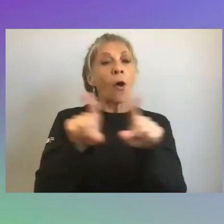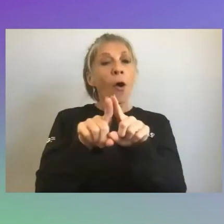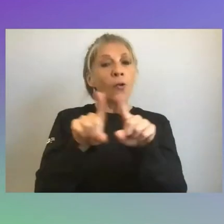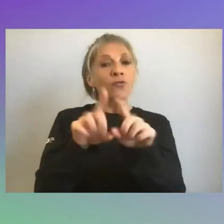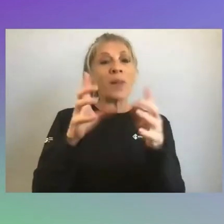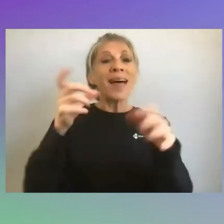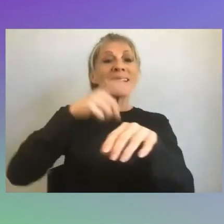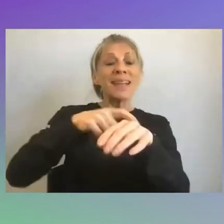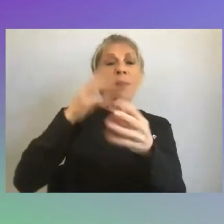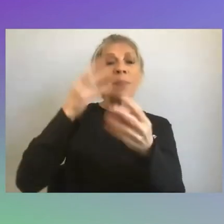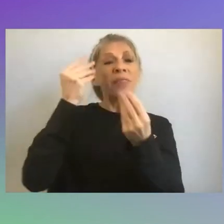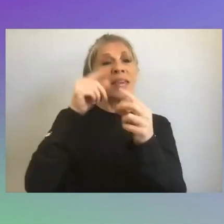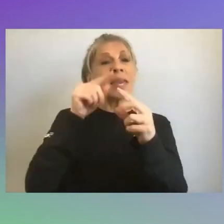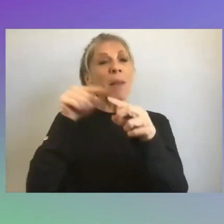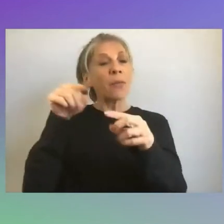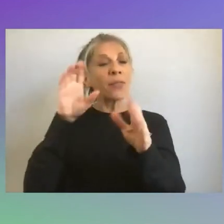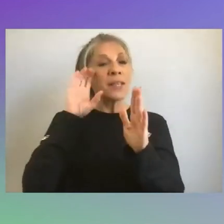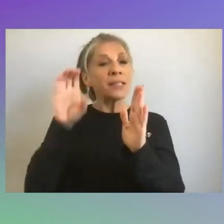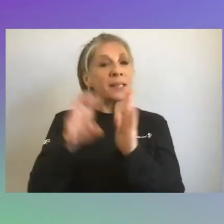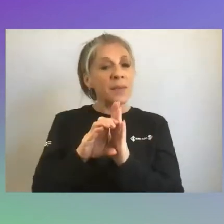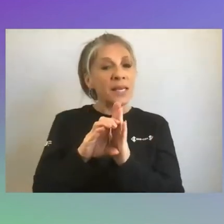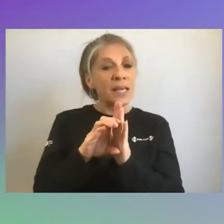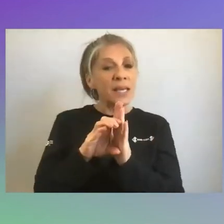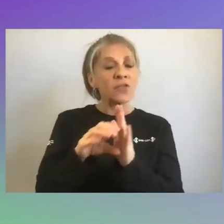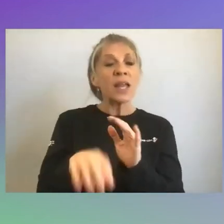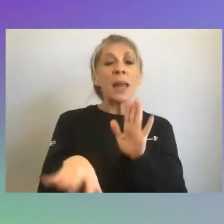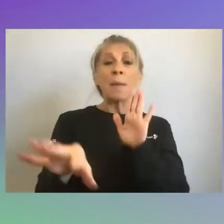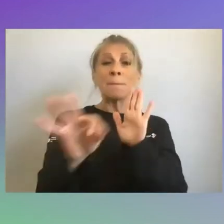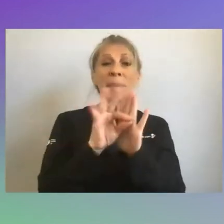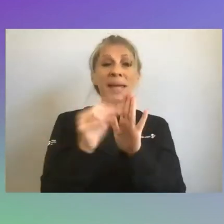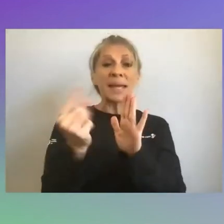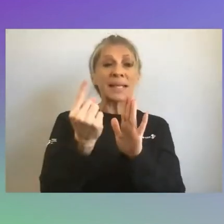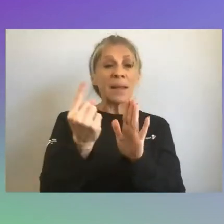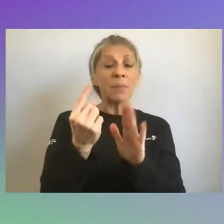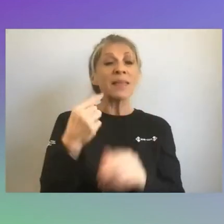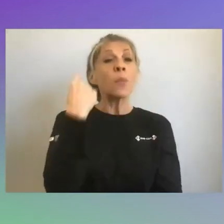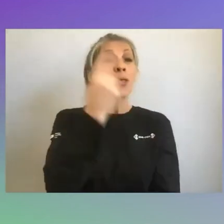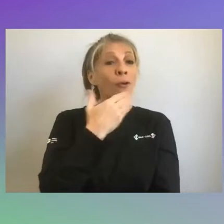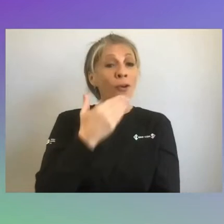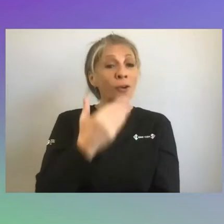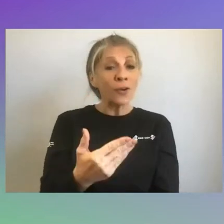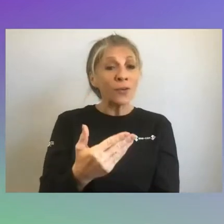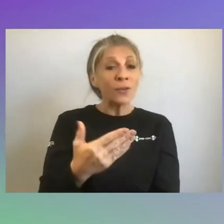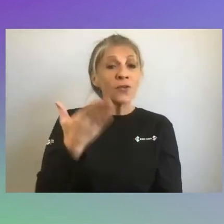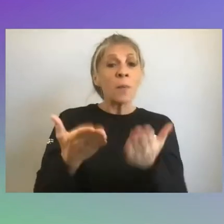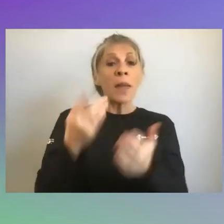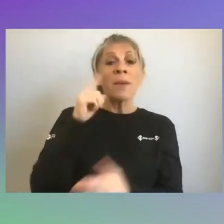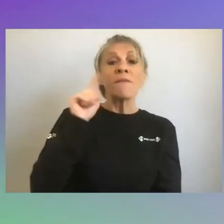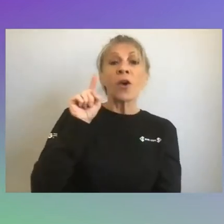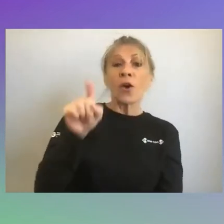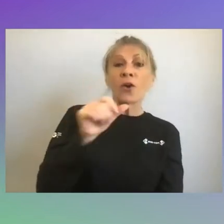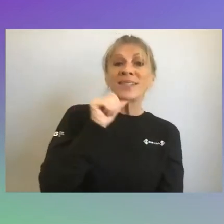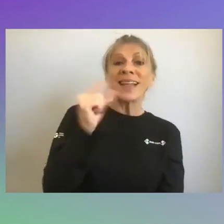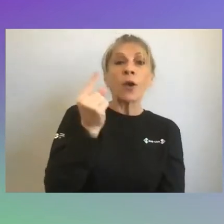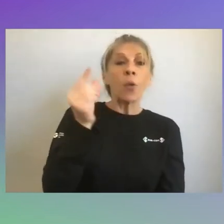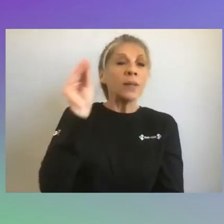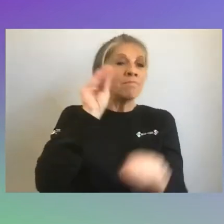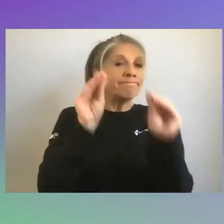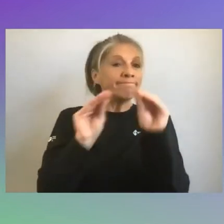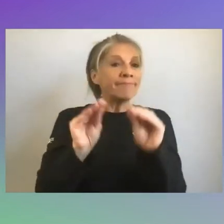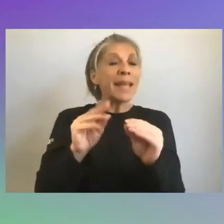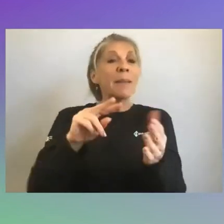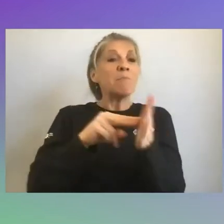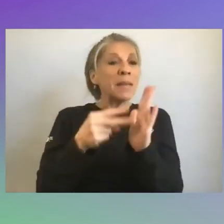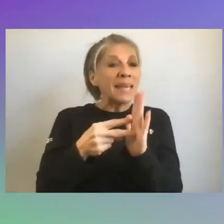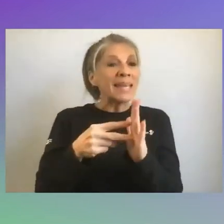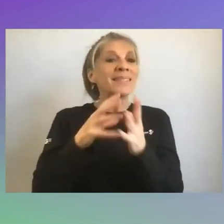about this image and picking something that would look good. So maybe for her, it's not just decorative, it actually means a lot. And